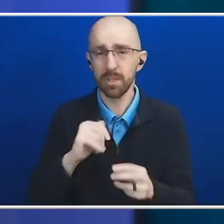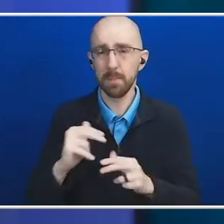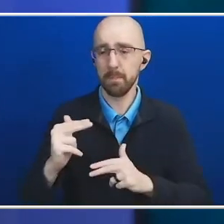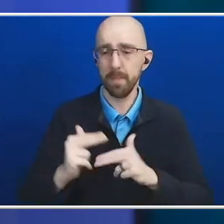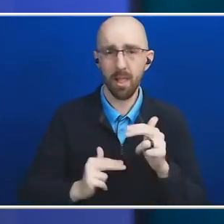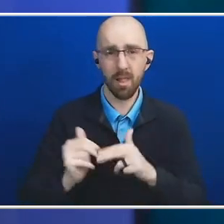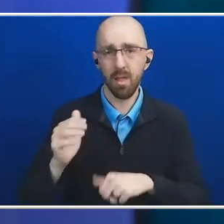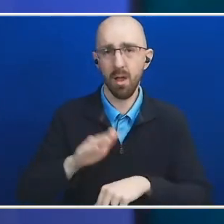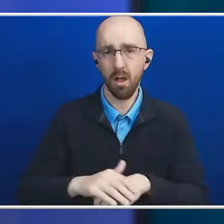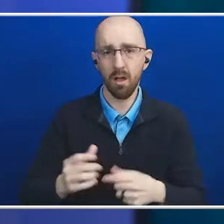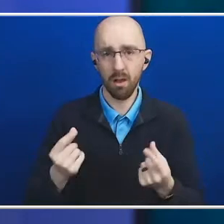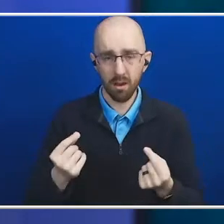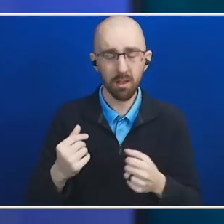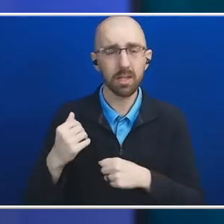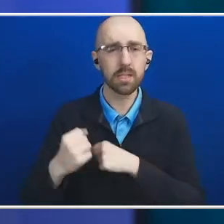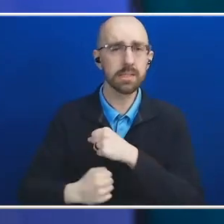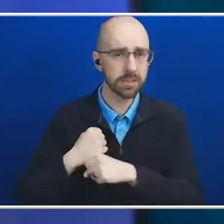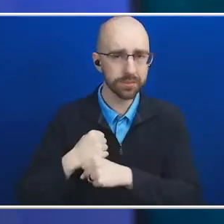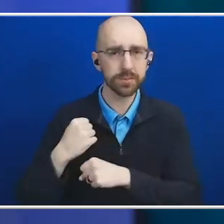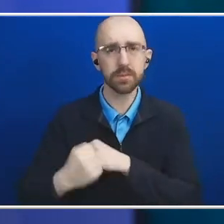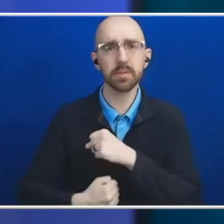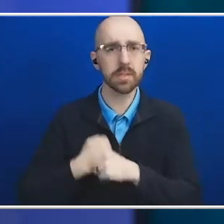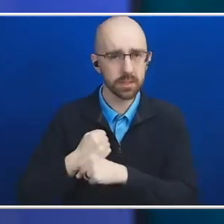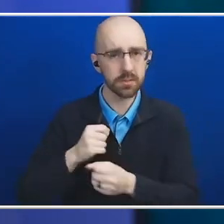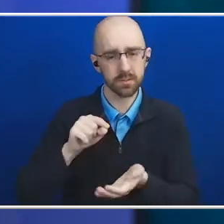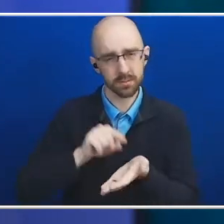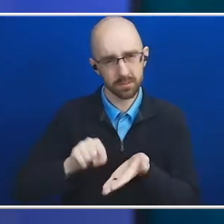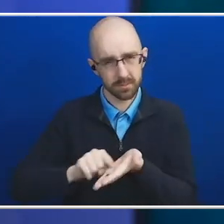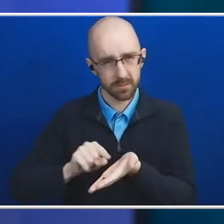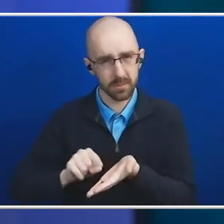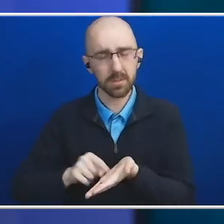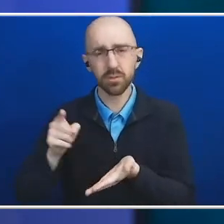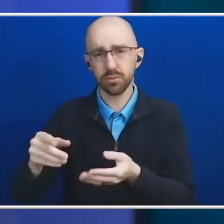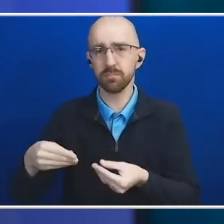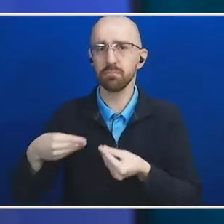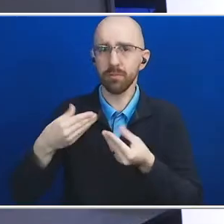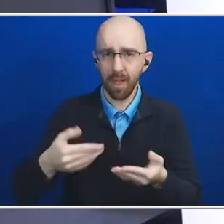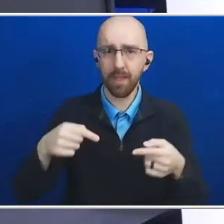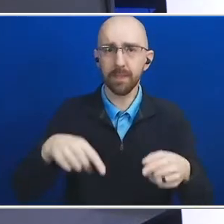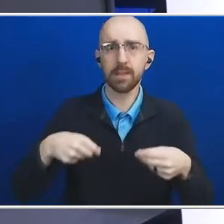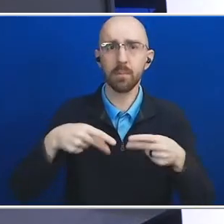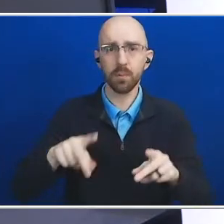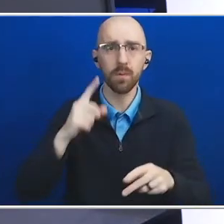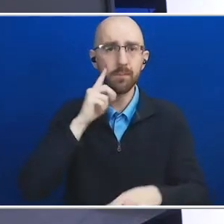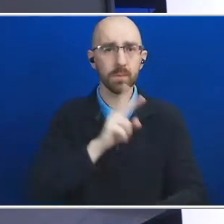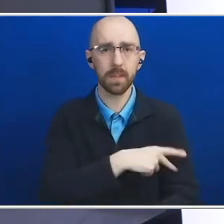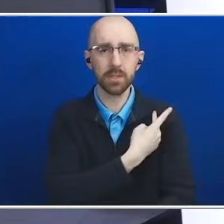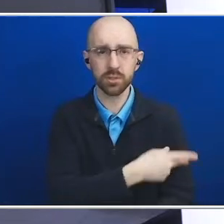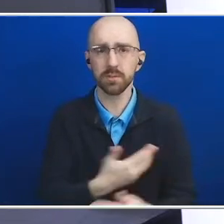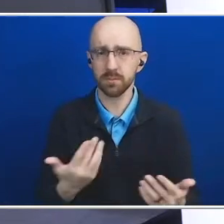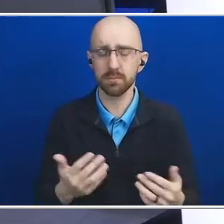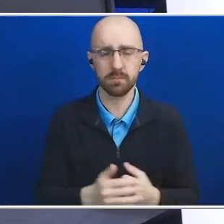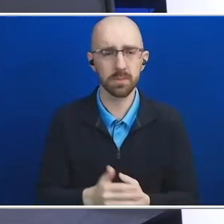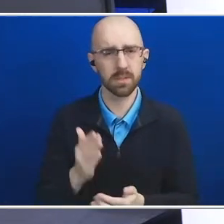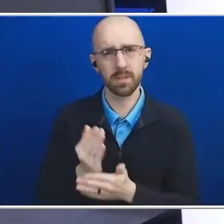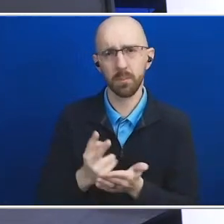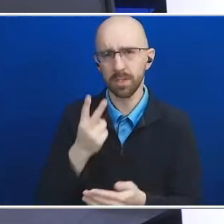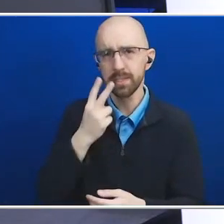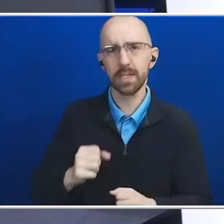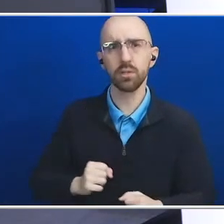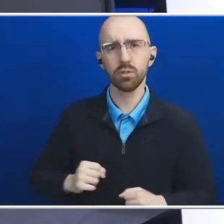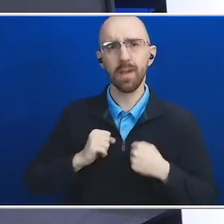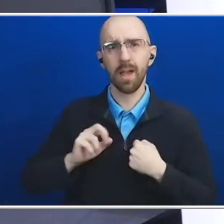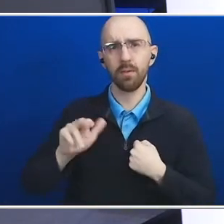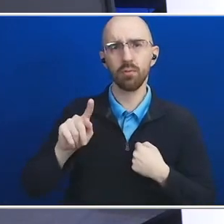years of research that she has provided this opportunity for our patients. So when someone sees that survival rates might be lower for